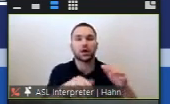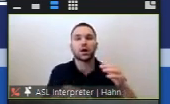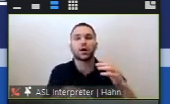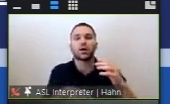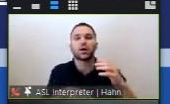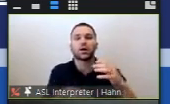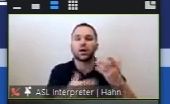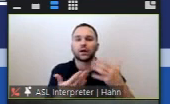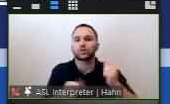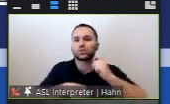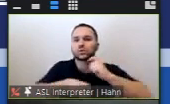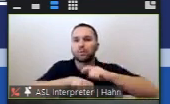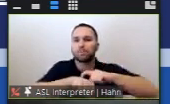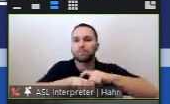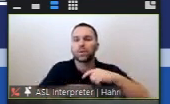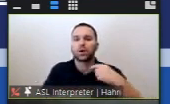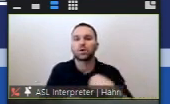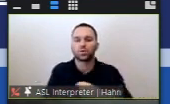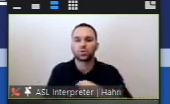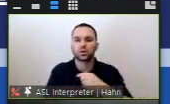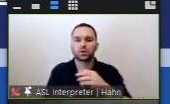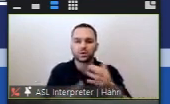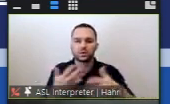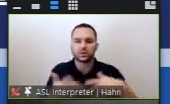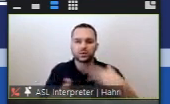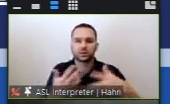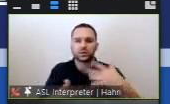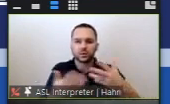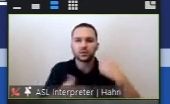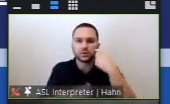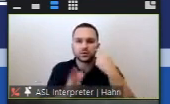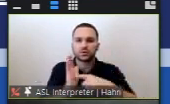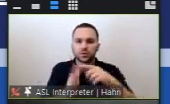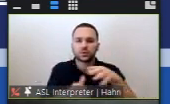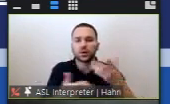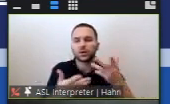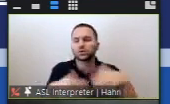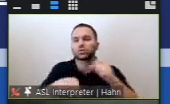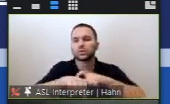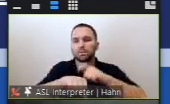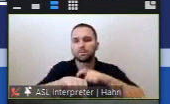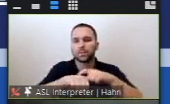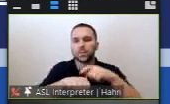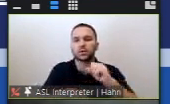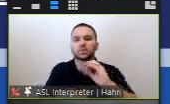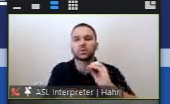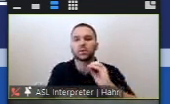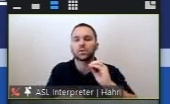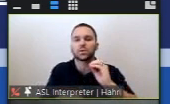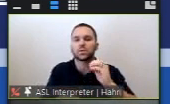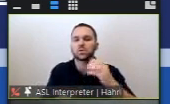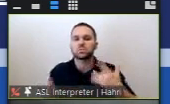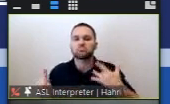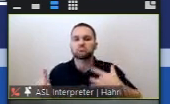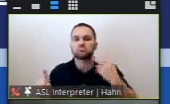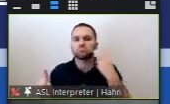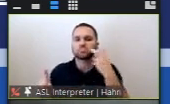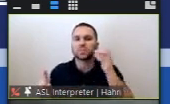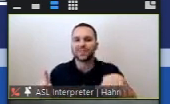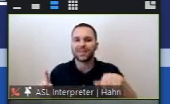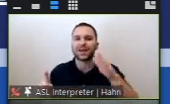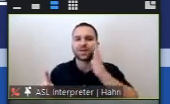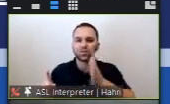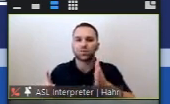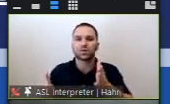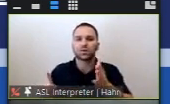to see that impact on our vaccine effectiveness data here in Colorado. And so we don't expect this to be something that you need to